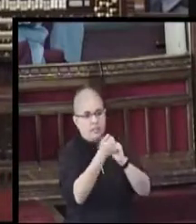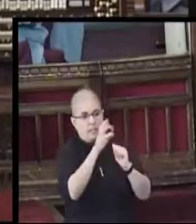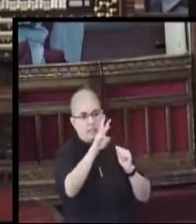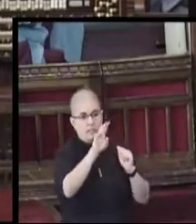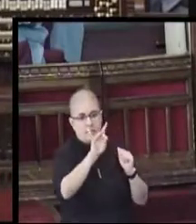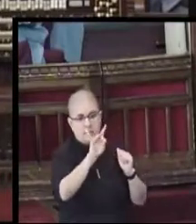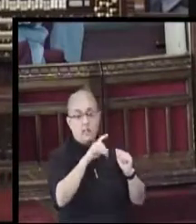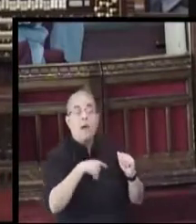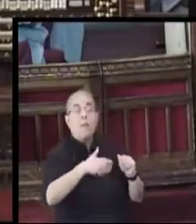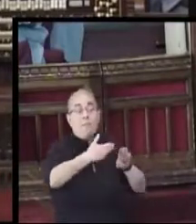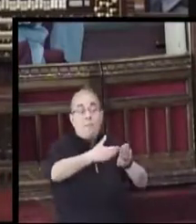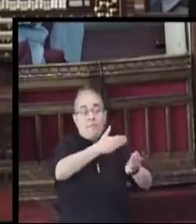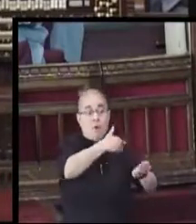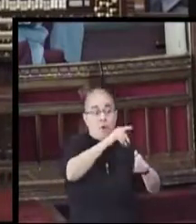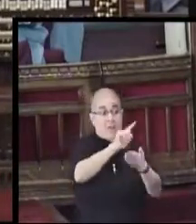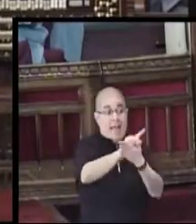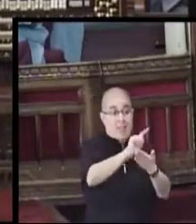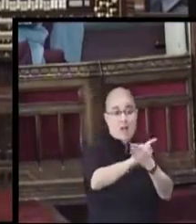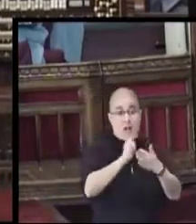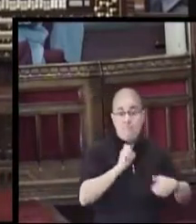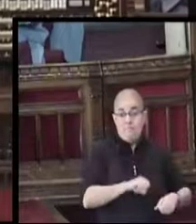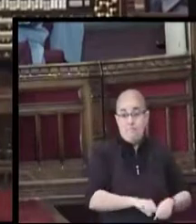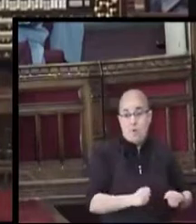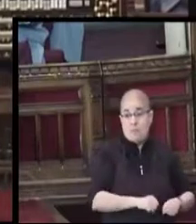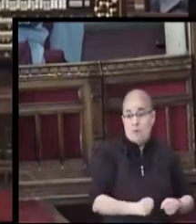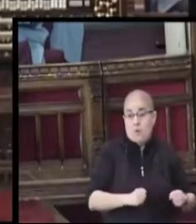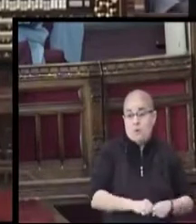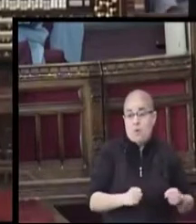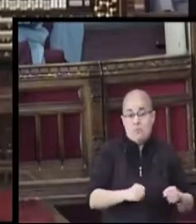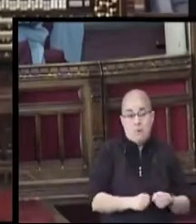broke it every chance I got and was pleased to do so.